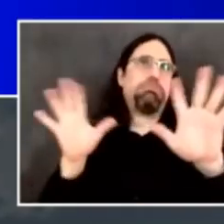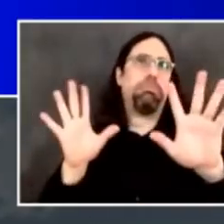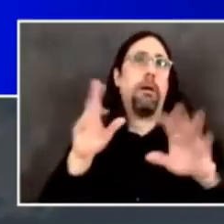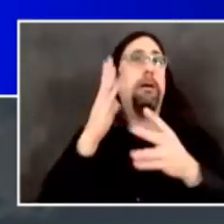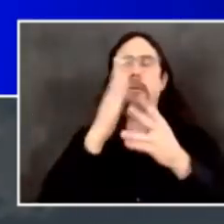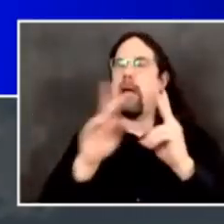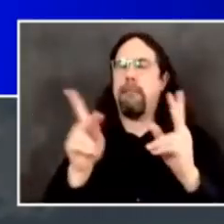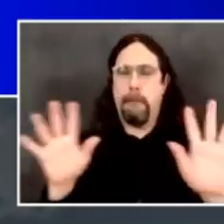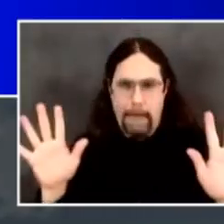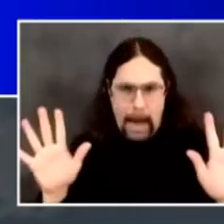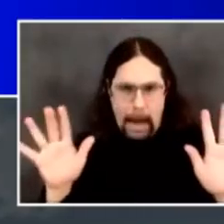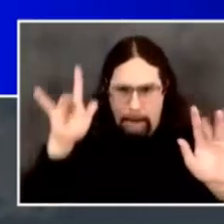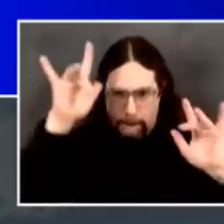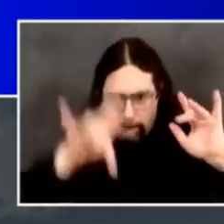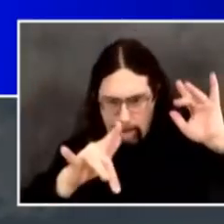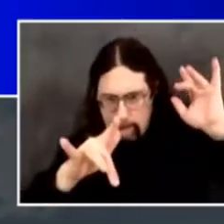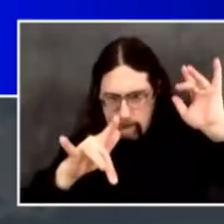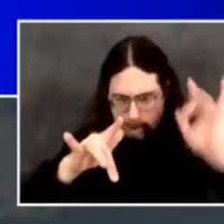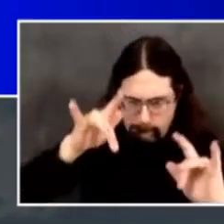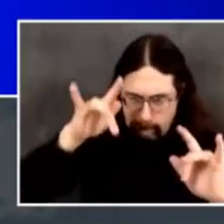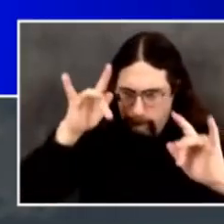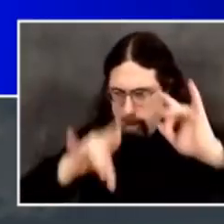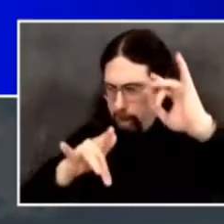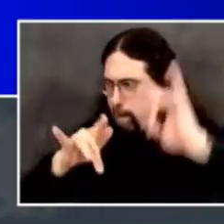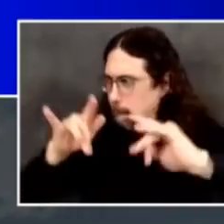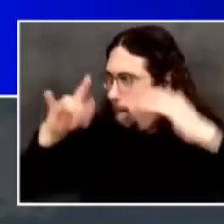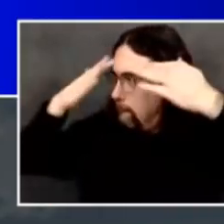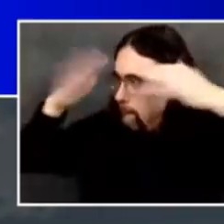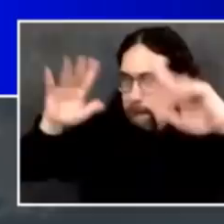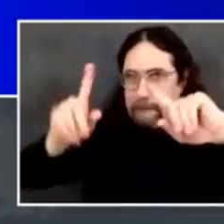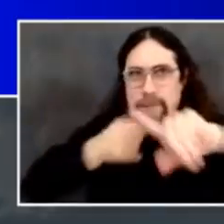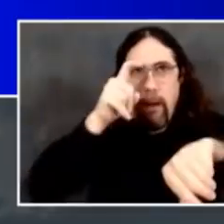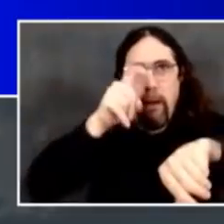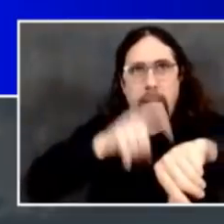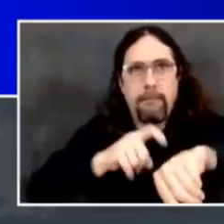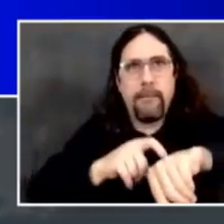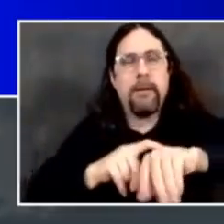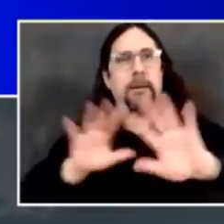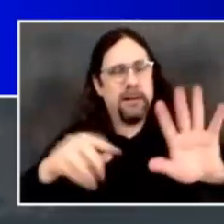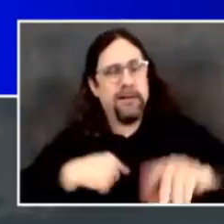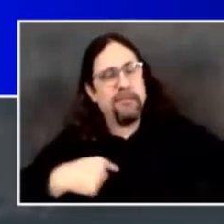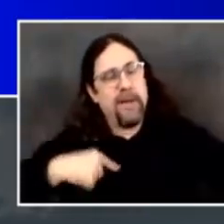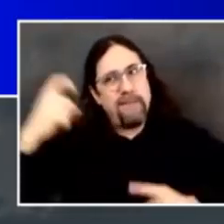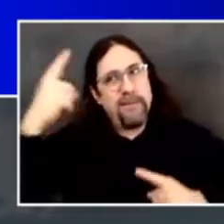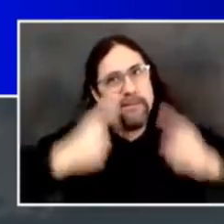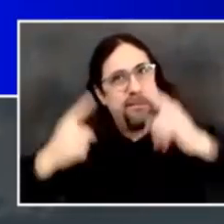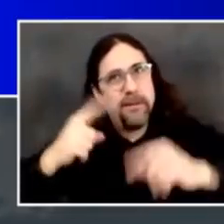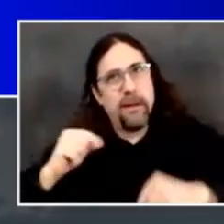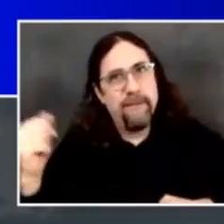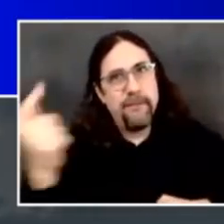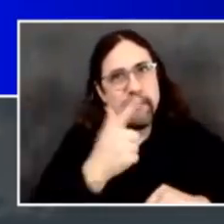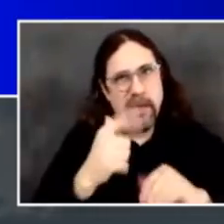despite the challenges, and that was something really important for closing that digital divide.